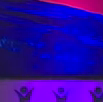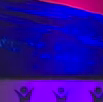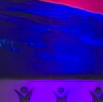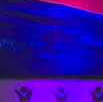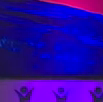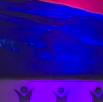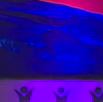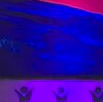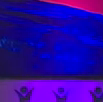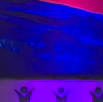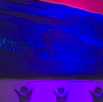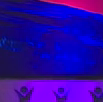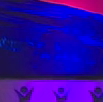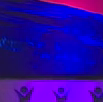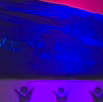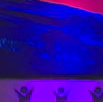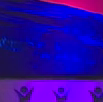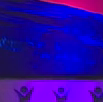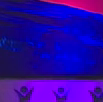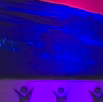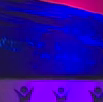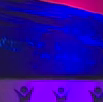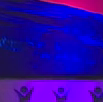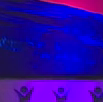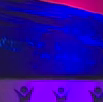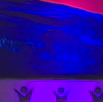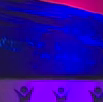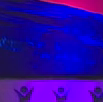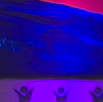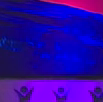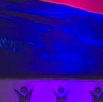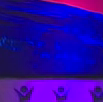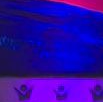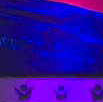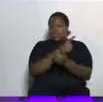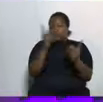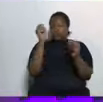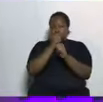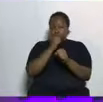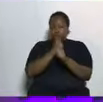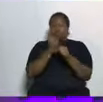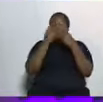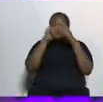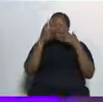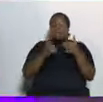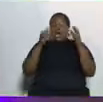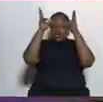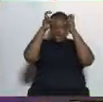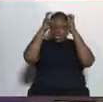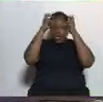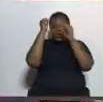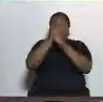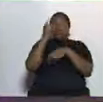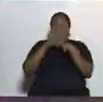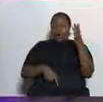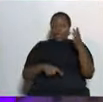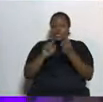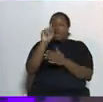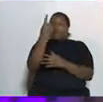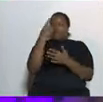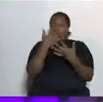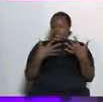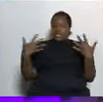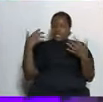you of error in your mind or whether he forces you to do it. But what's the devil going to use? The first thing he's going to use